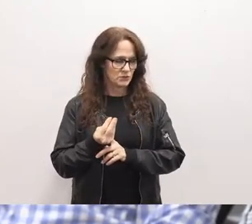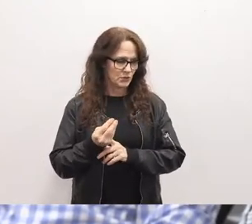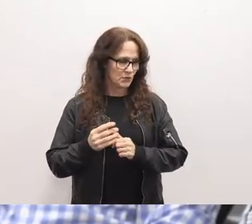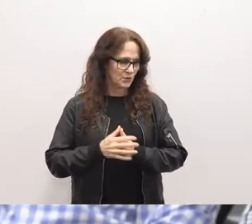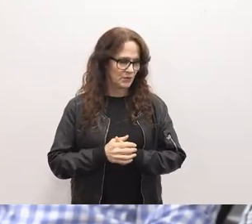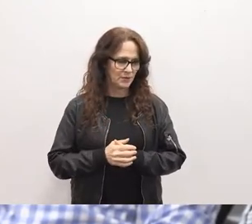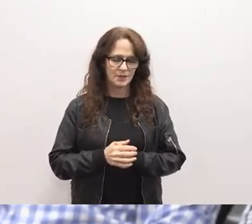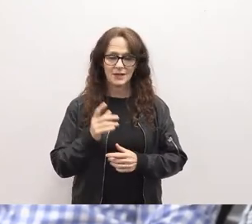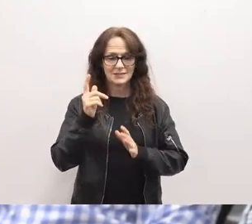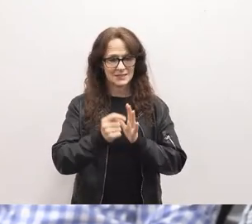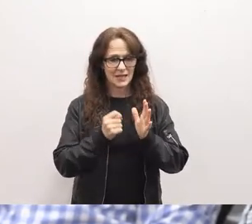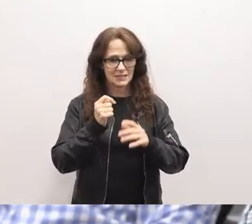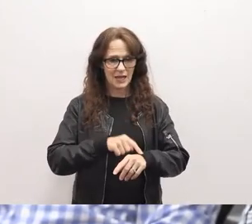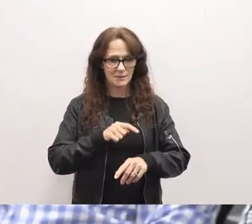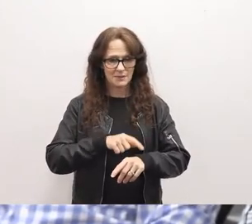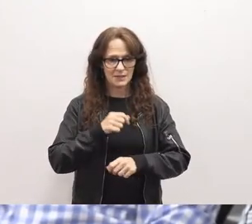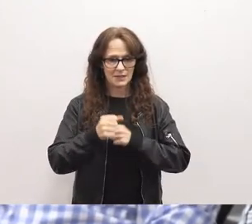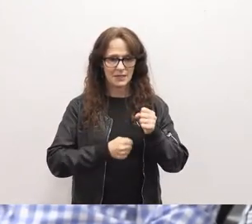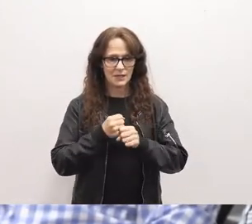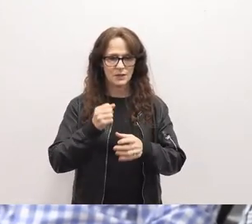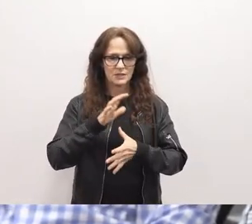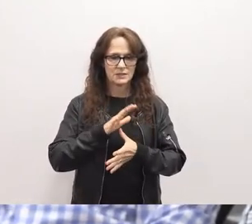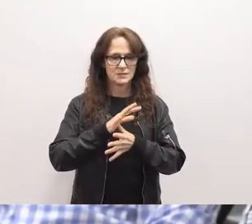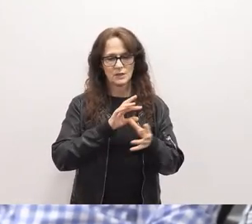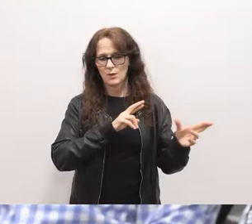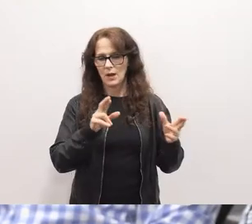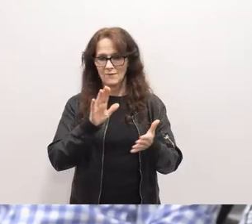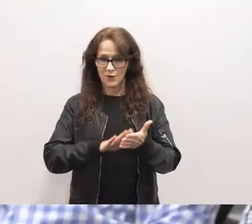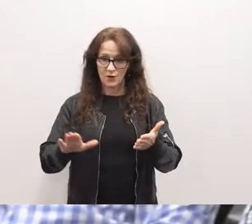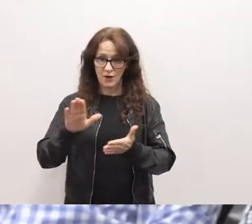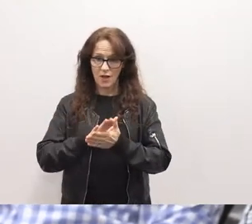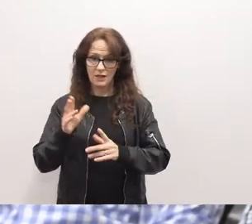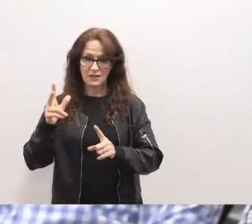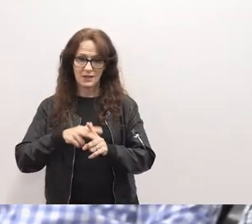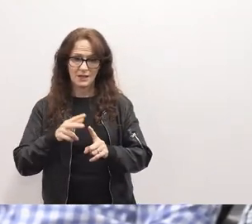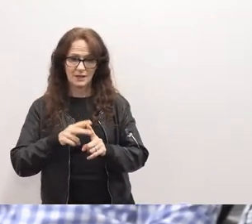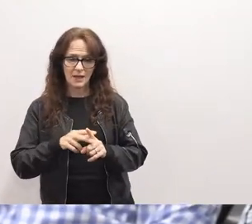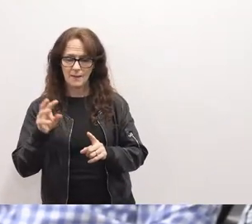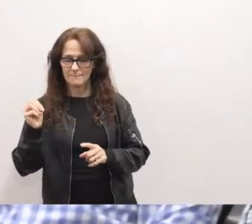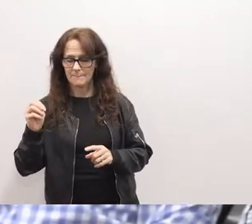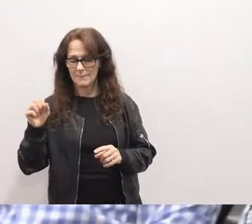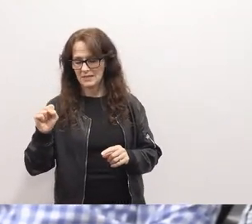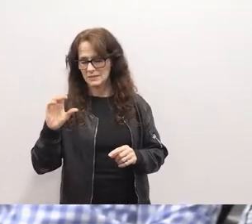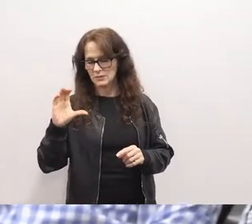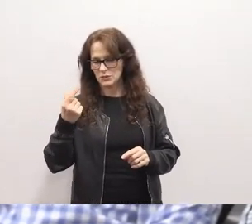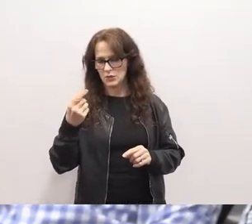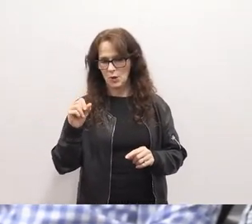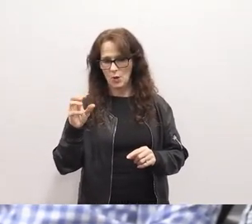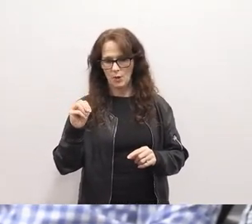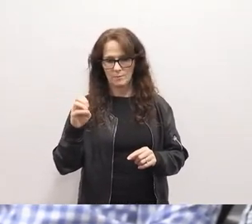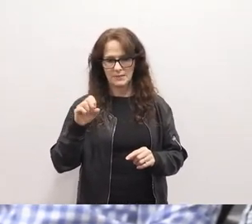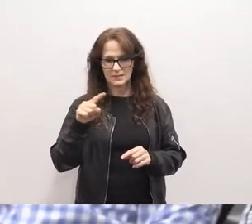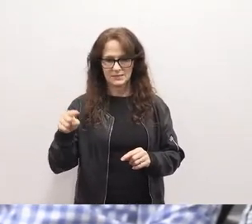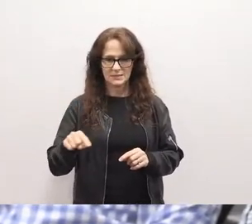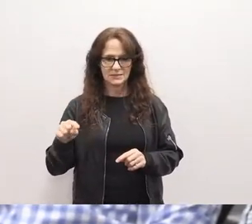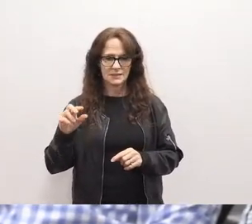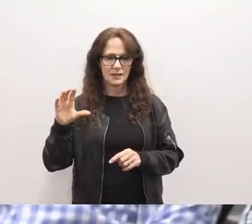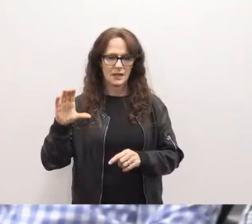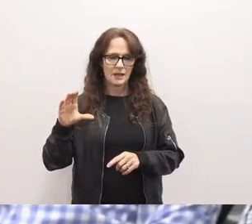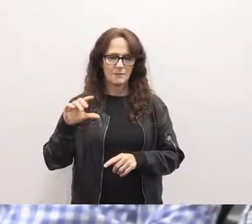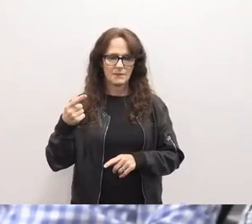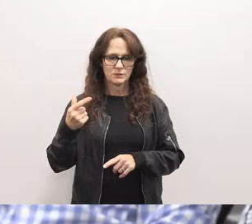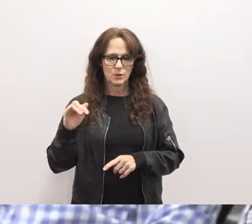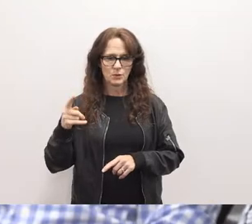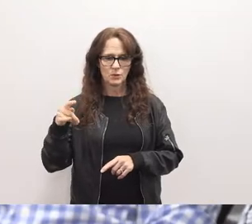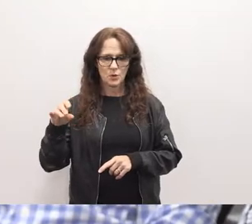It is that time of the year where seniors are working on college applications. With the help of Ms. Gomez and Ms. Johnson-Agolto, they work collaboratively